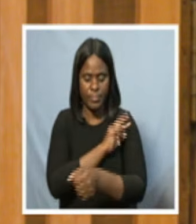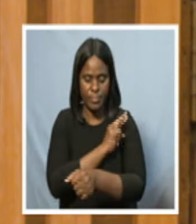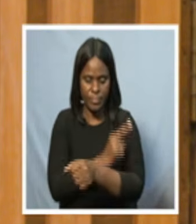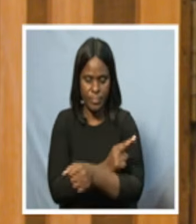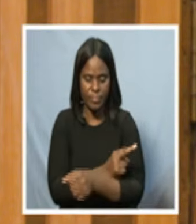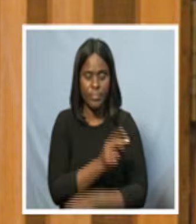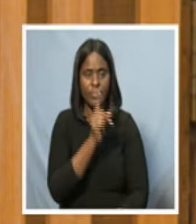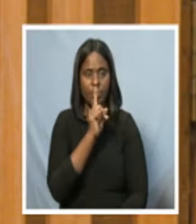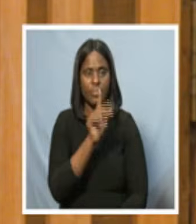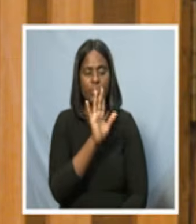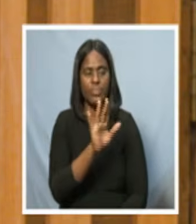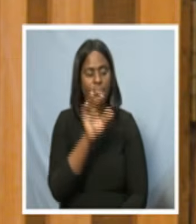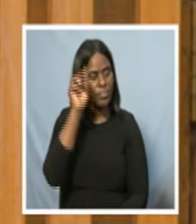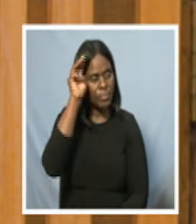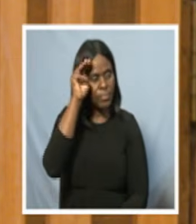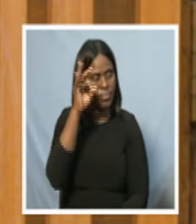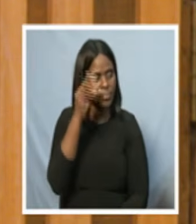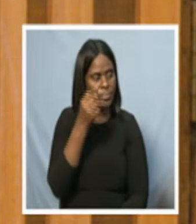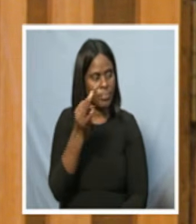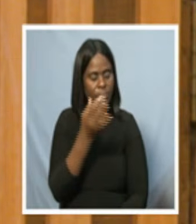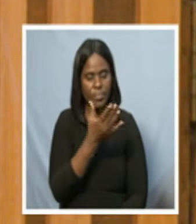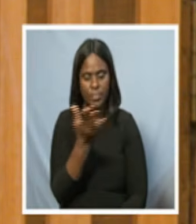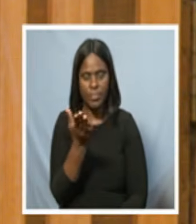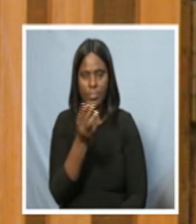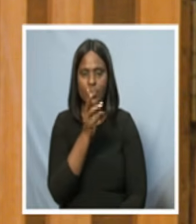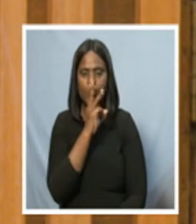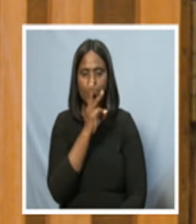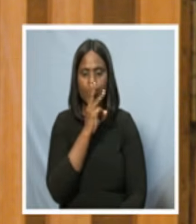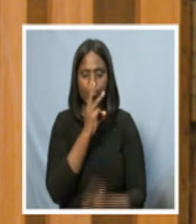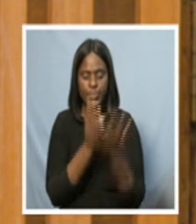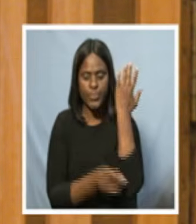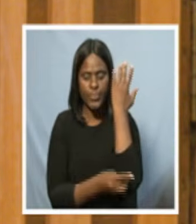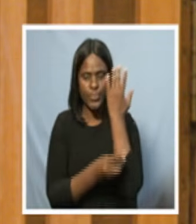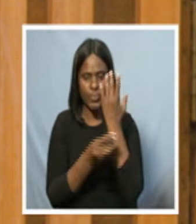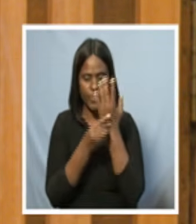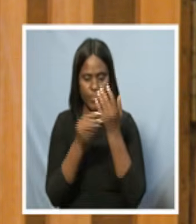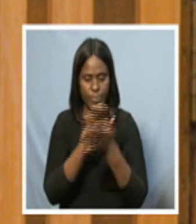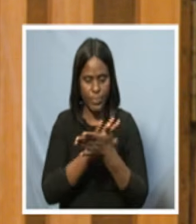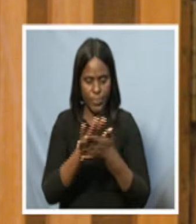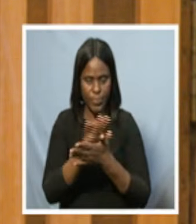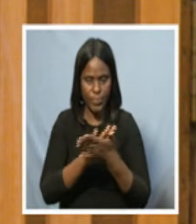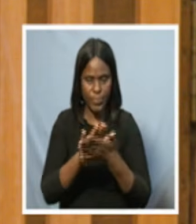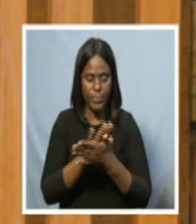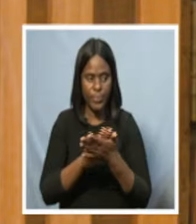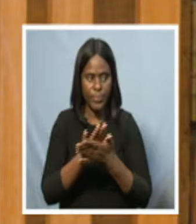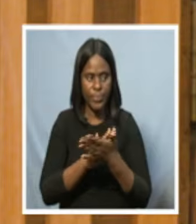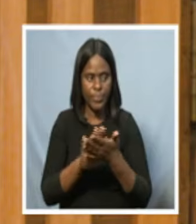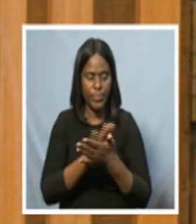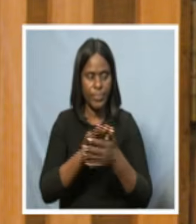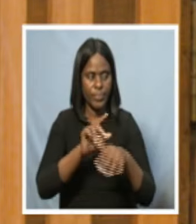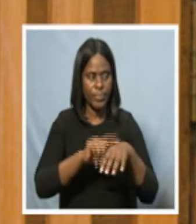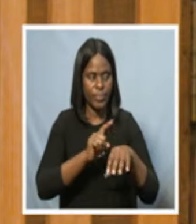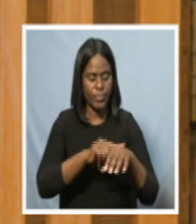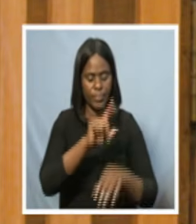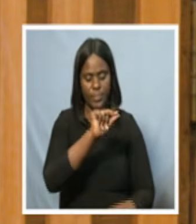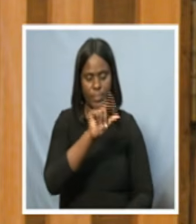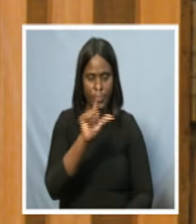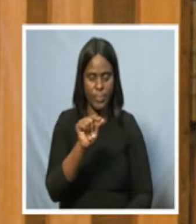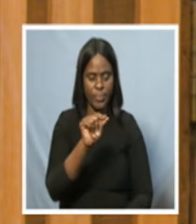that the Ministry of Water Development and Sanitation has scored during the period 2021